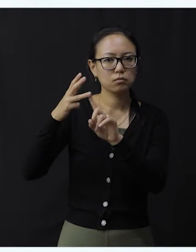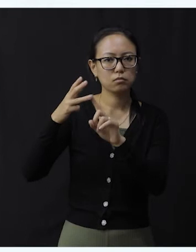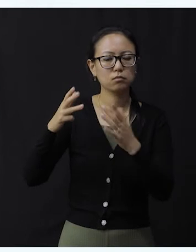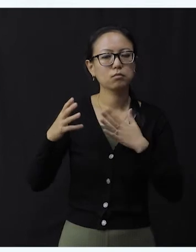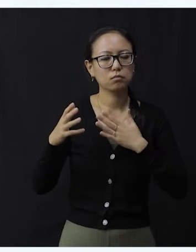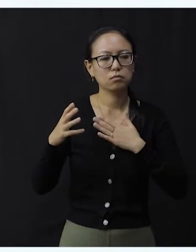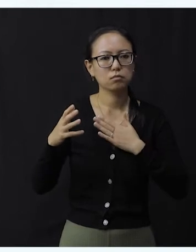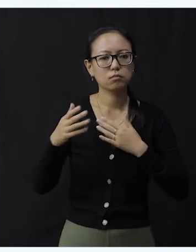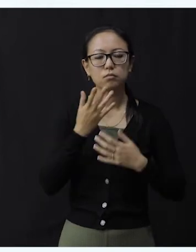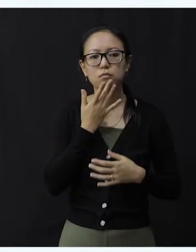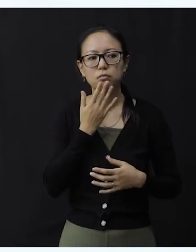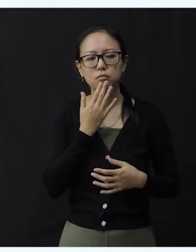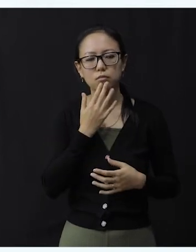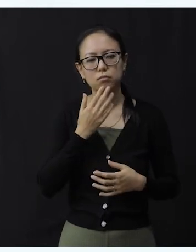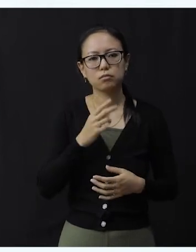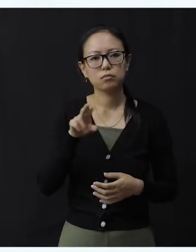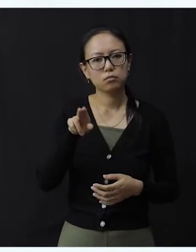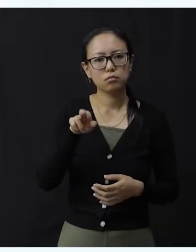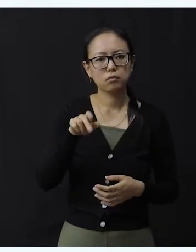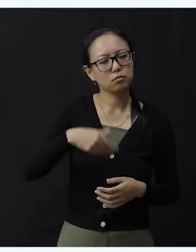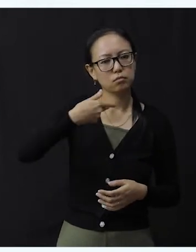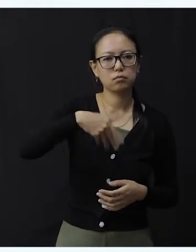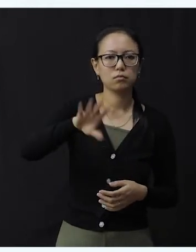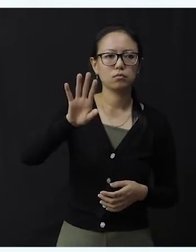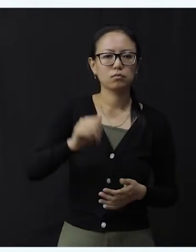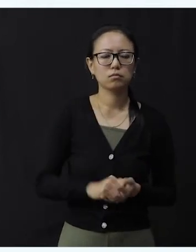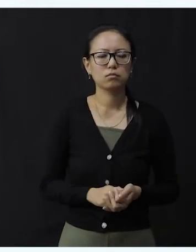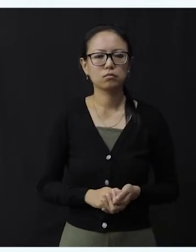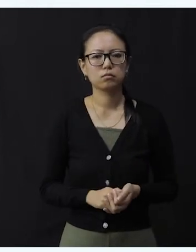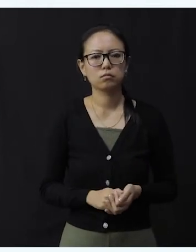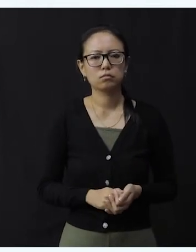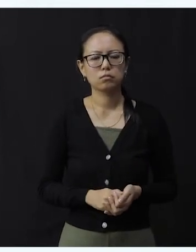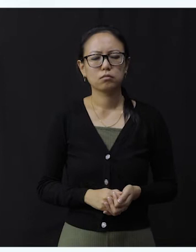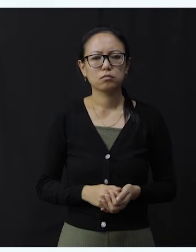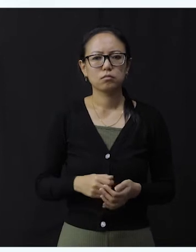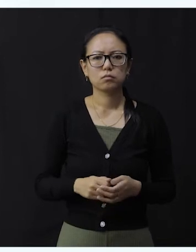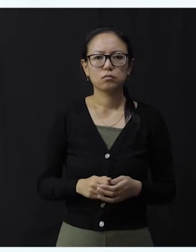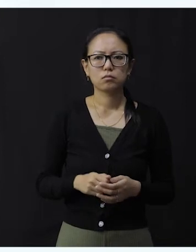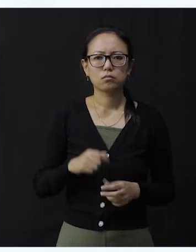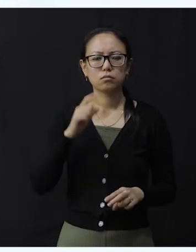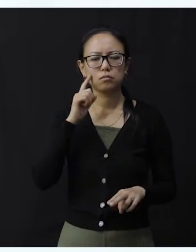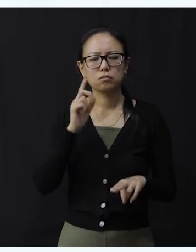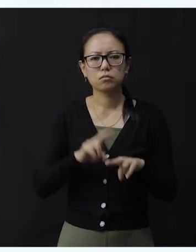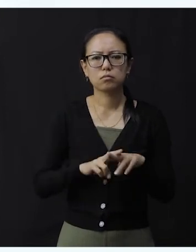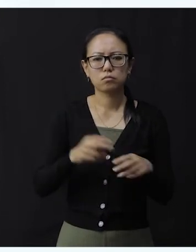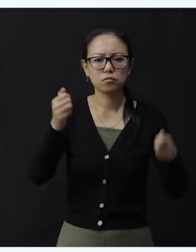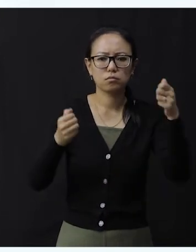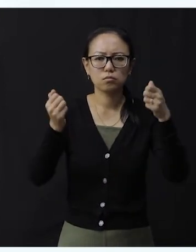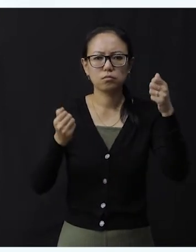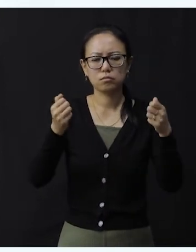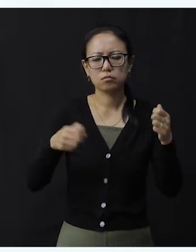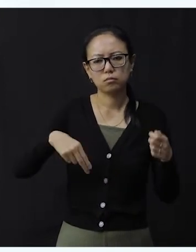road, okay, whenever you are going through the road, or you are coming by a car or a bus, if you see the red signals